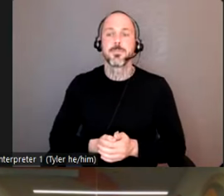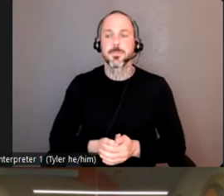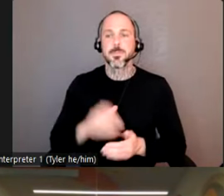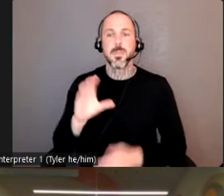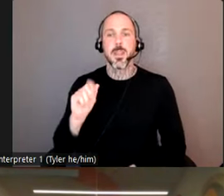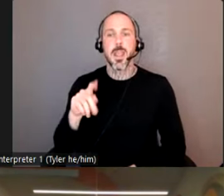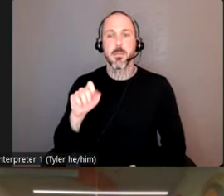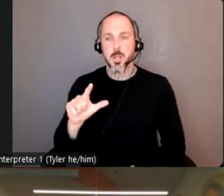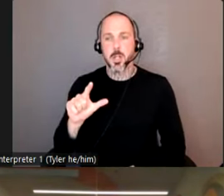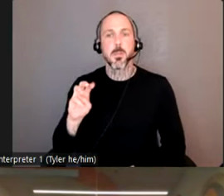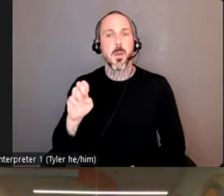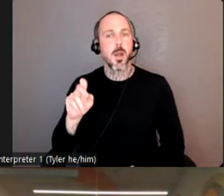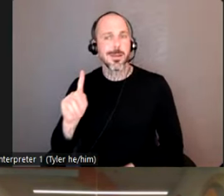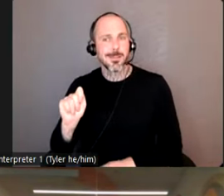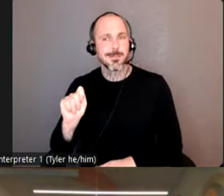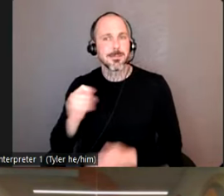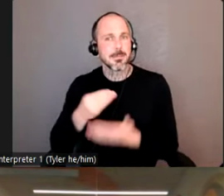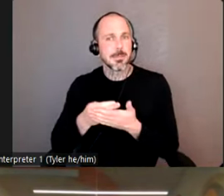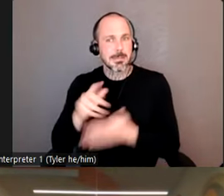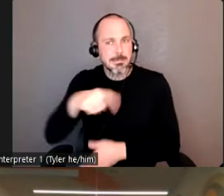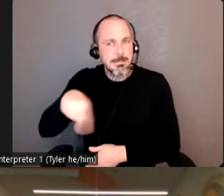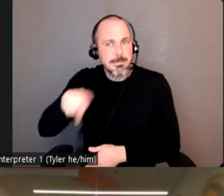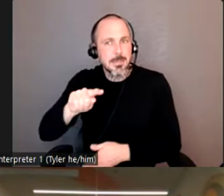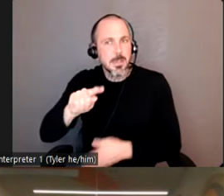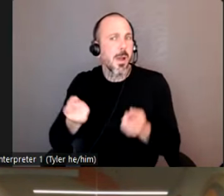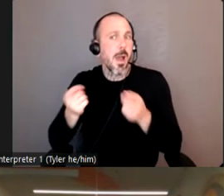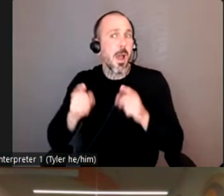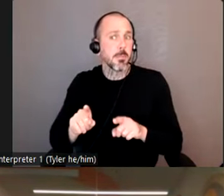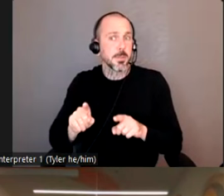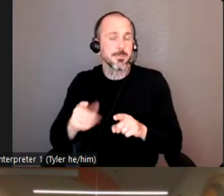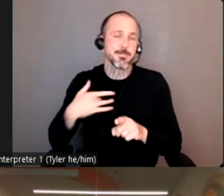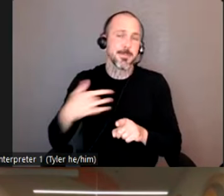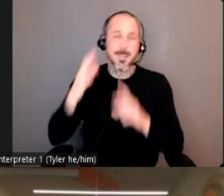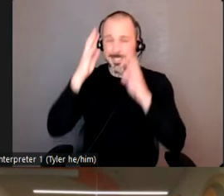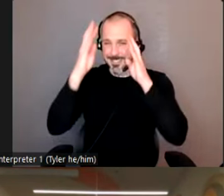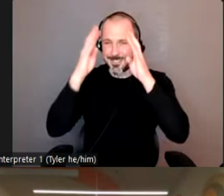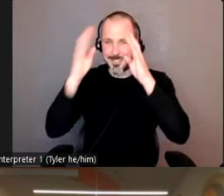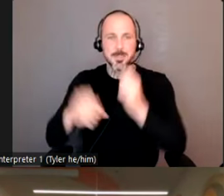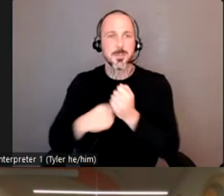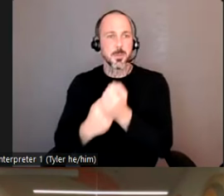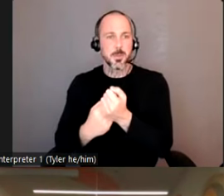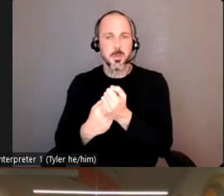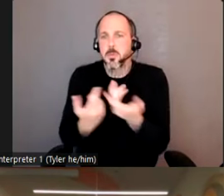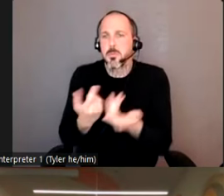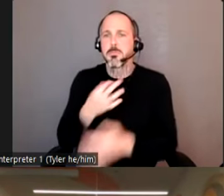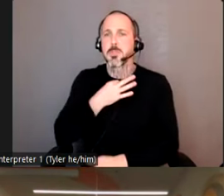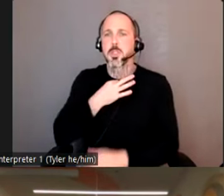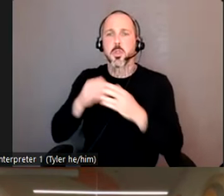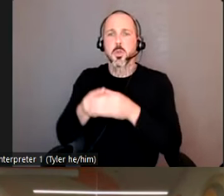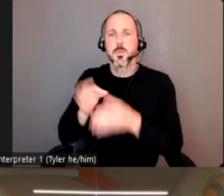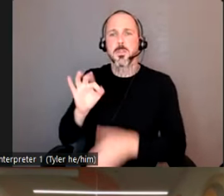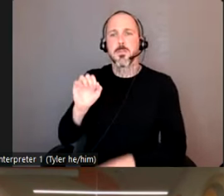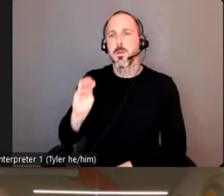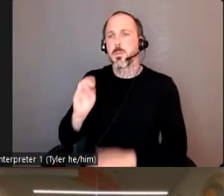markets, it is great we support innovation. So what are firms in that space doing? Well,